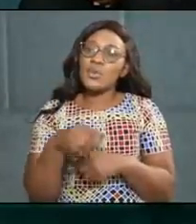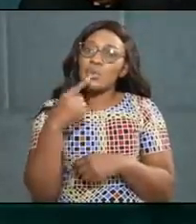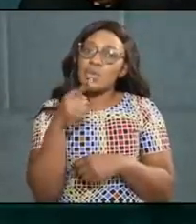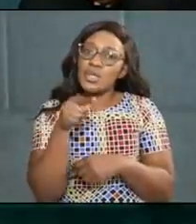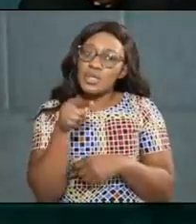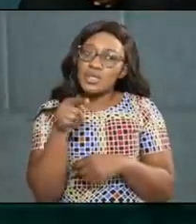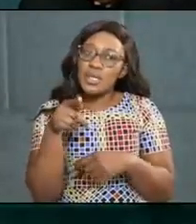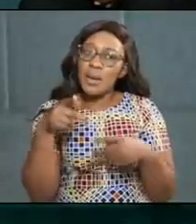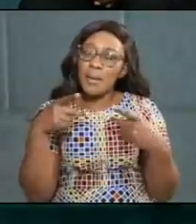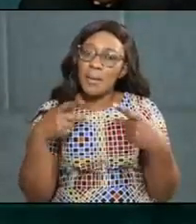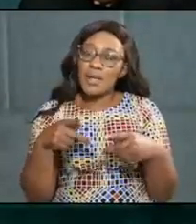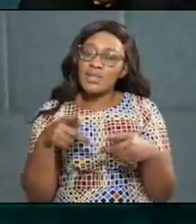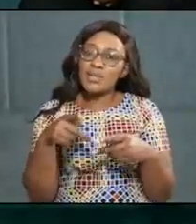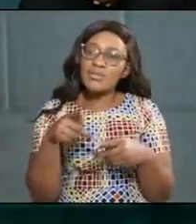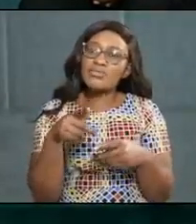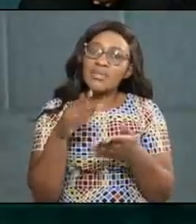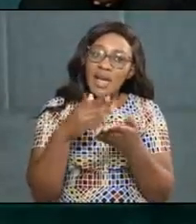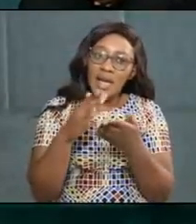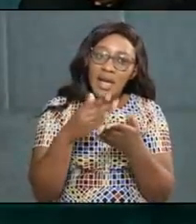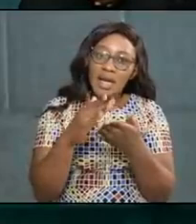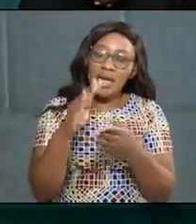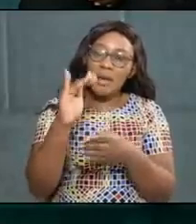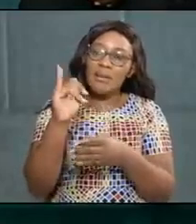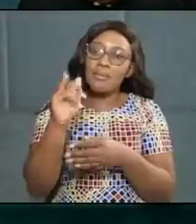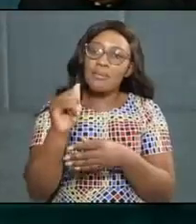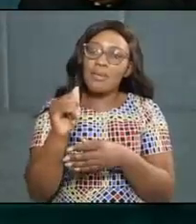by the elders to speak on their behalf.